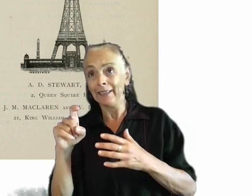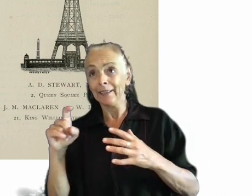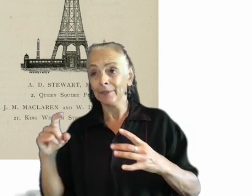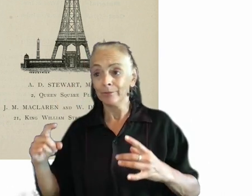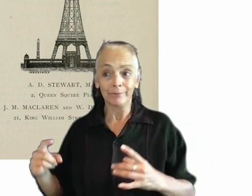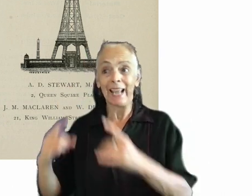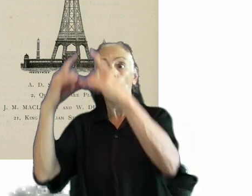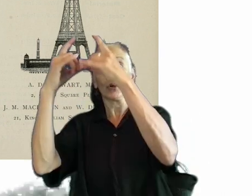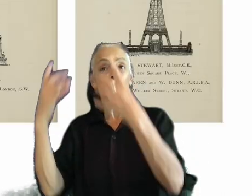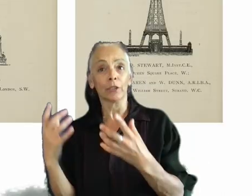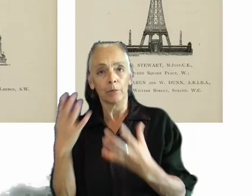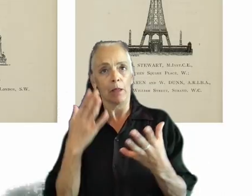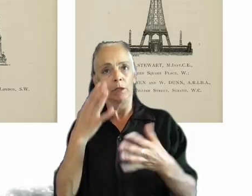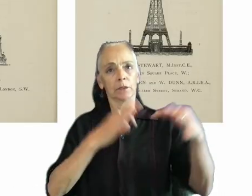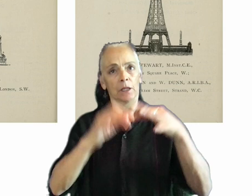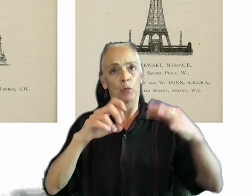need a bridge instead